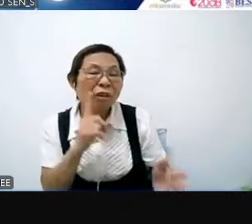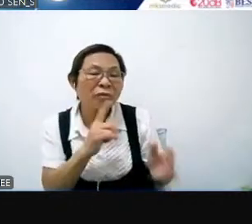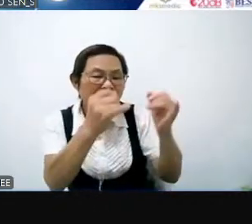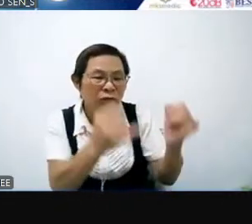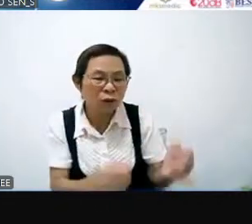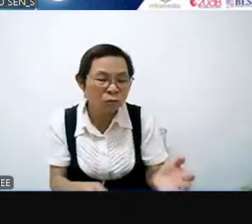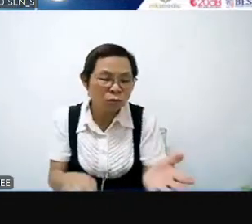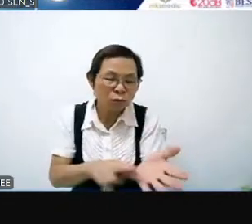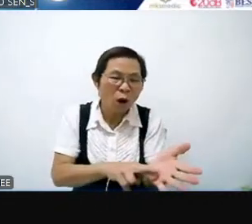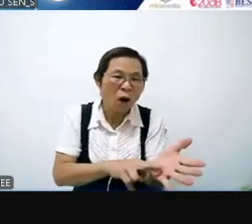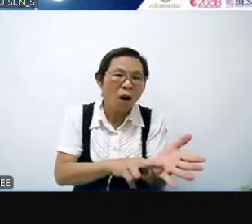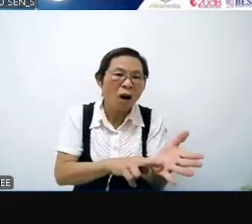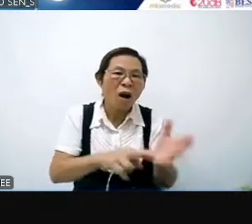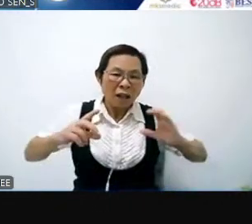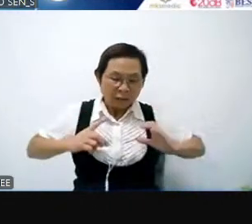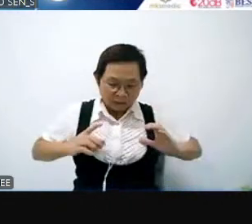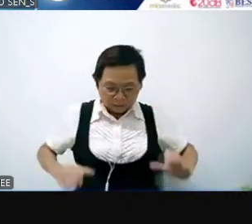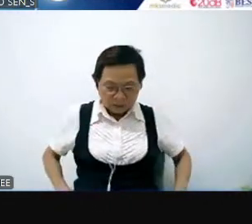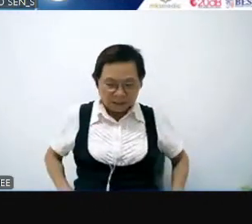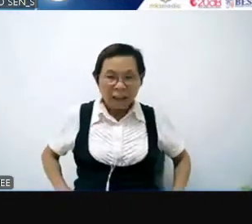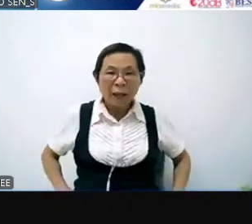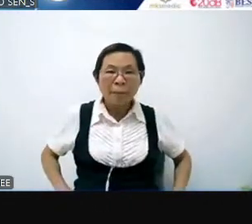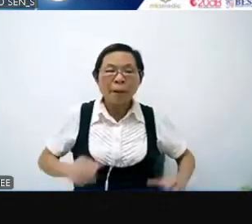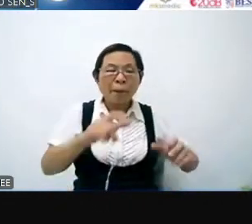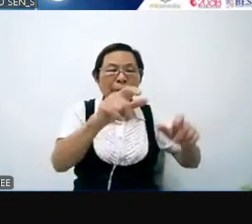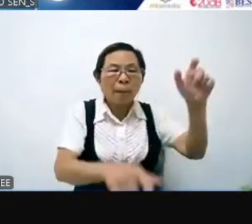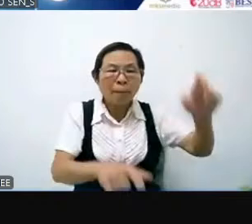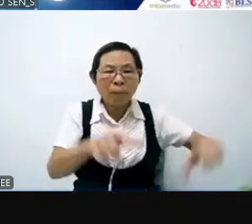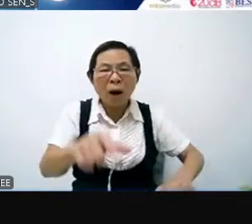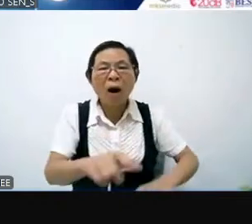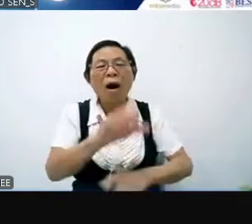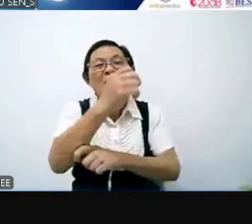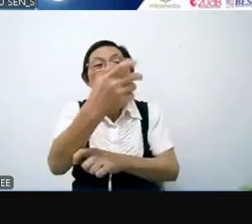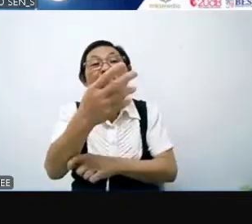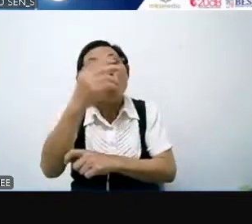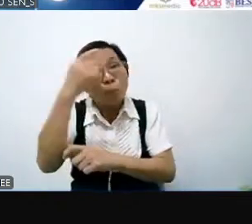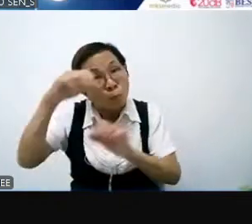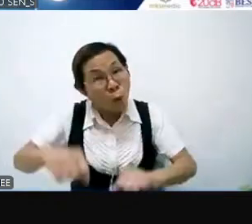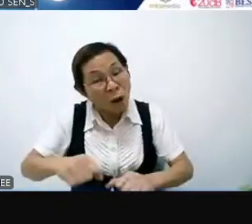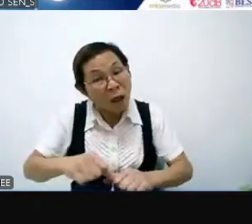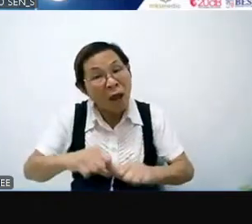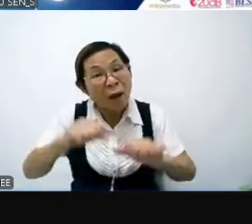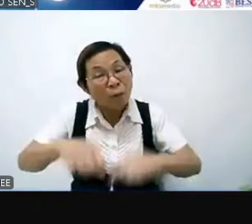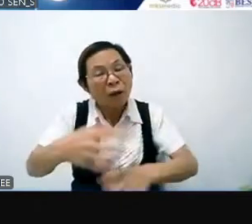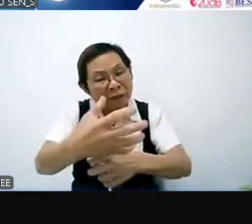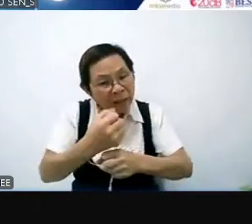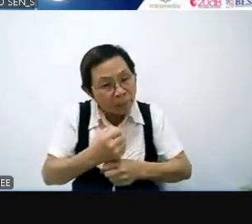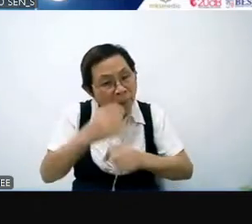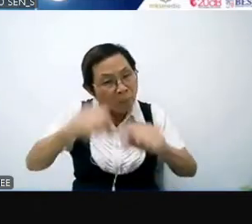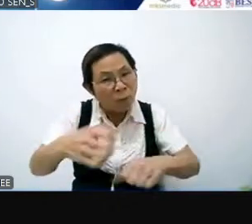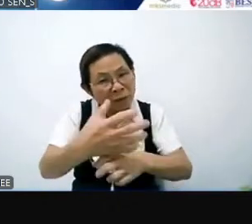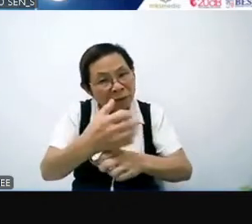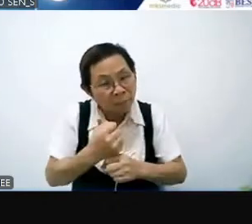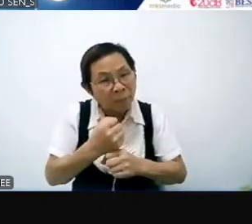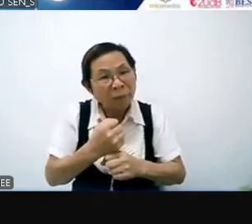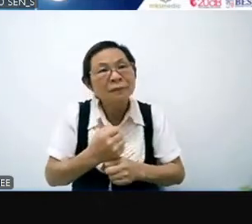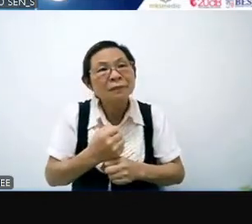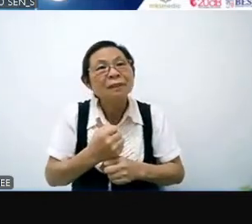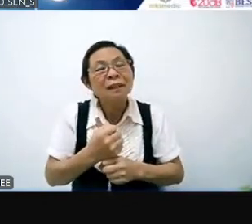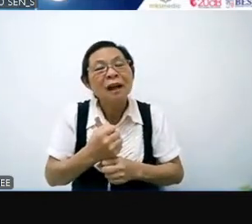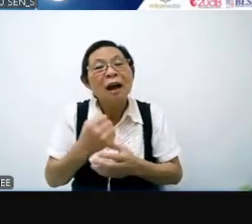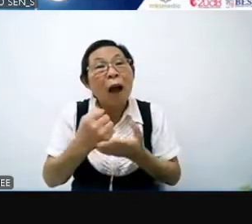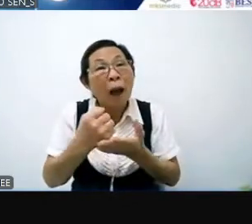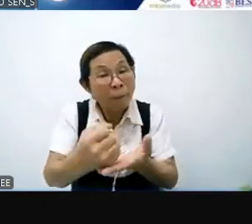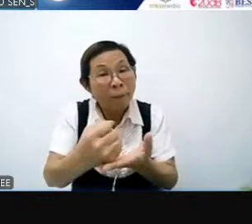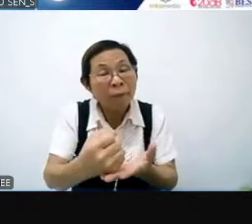the Disabled People's Scheme to qualify for the benefits they are entitled to. In addition,